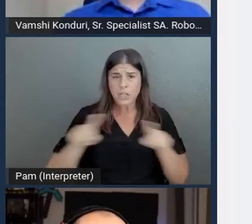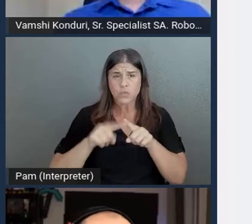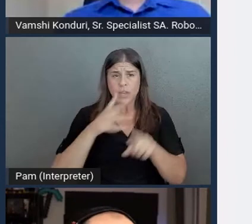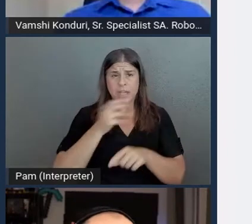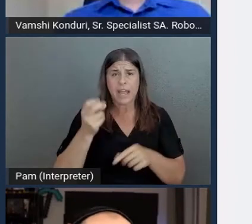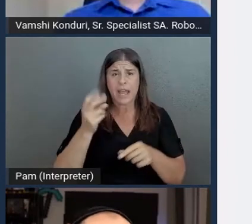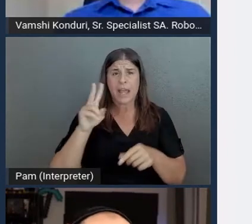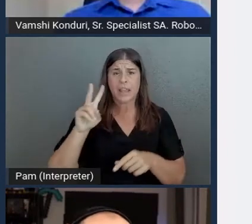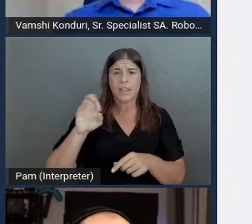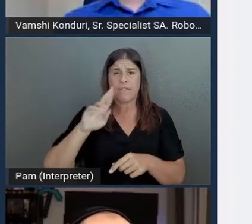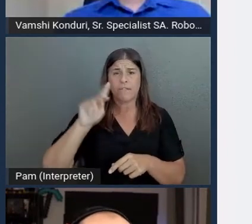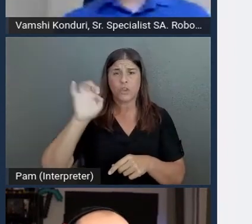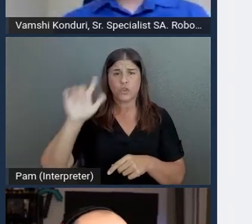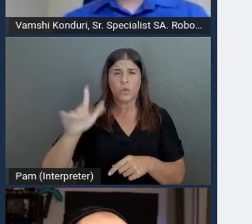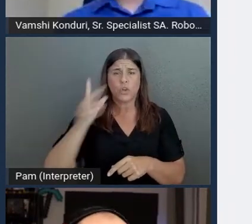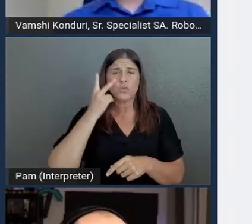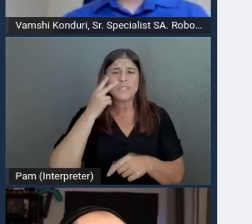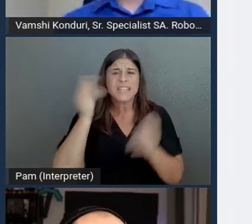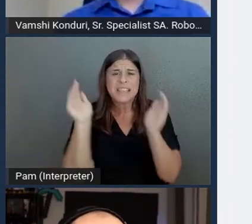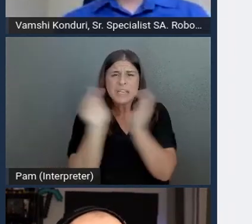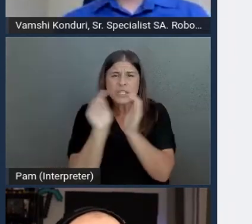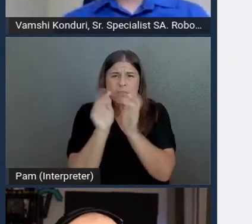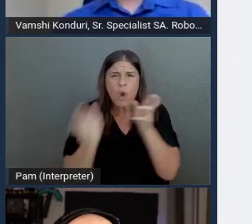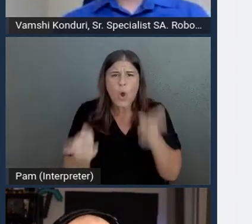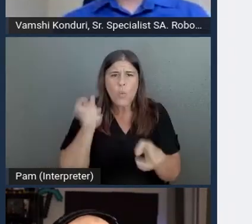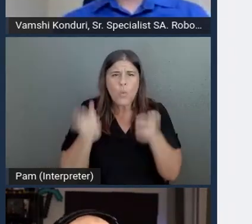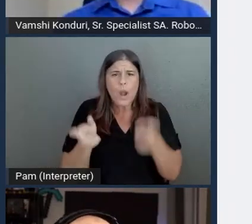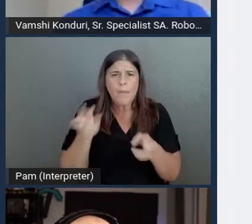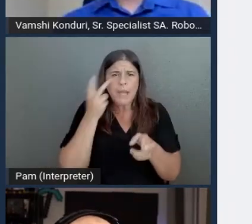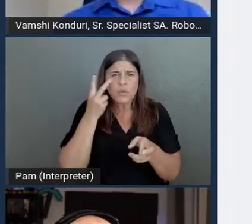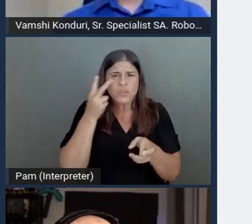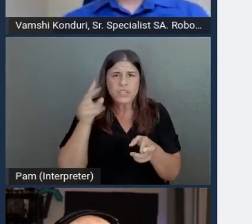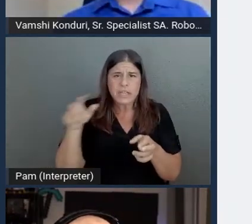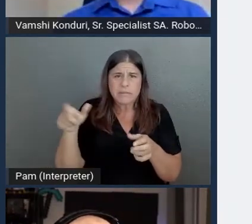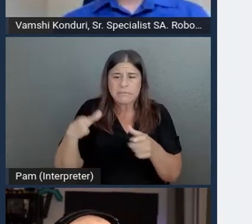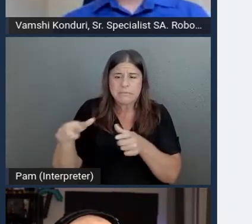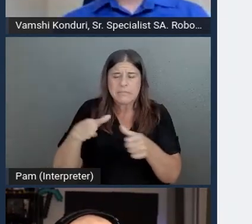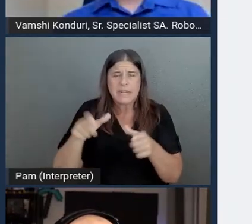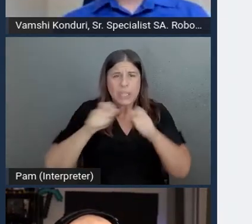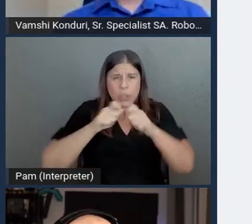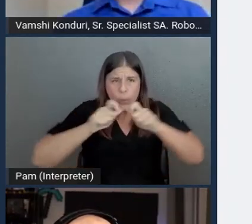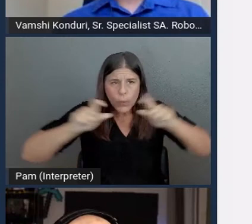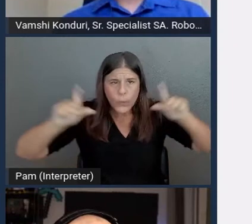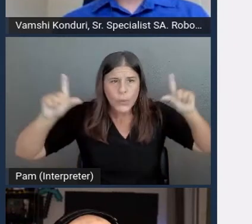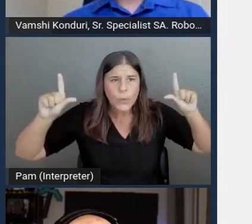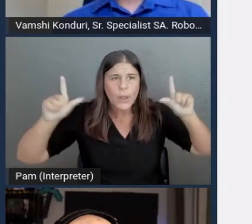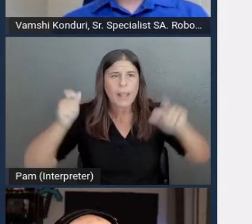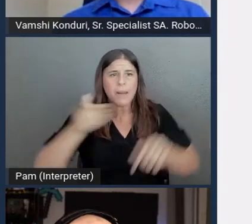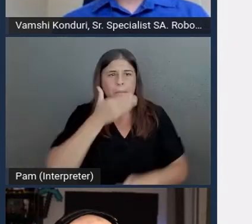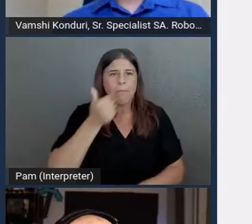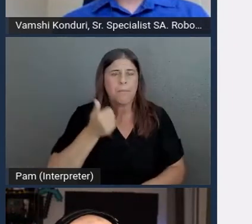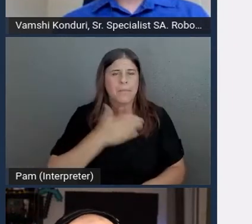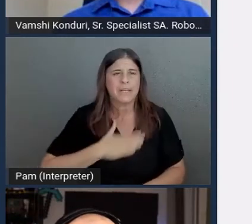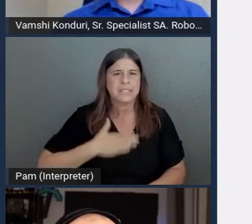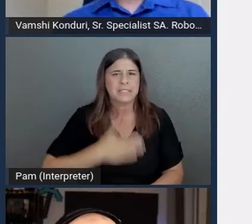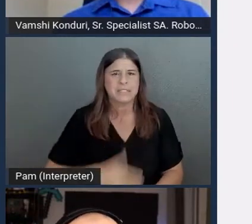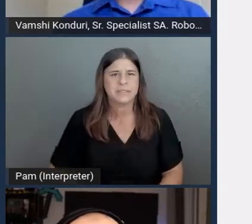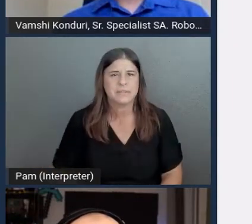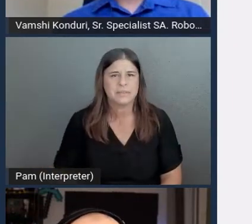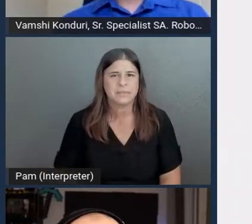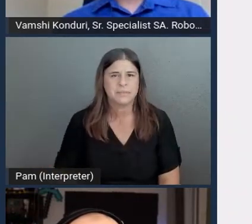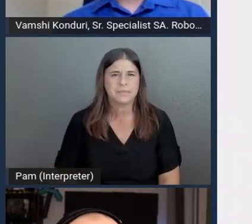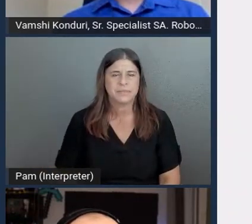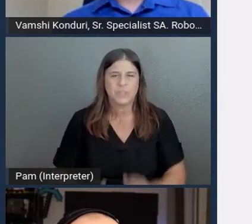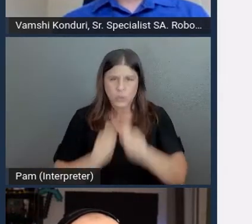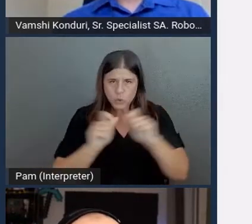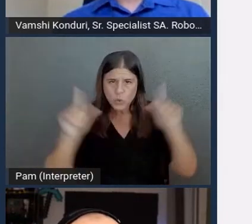on which a tiny little robot should be driving on the top right? Yeah, can you bump the font in the browser? Just zoom in a